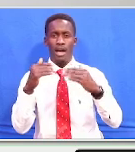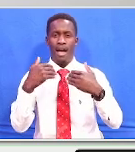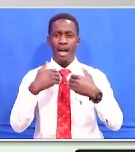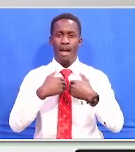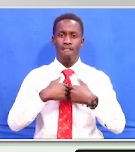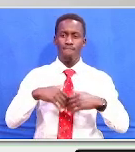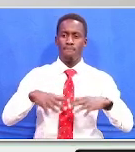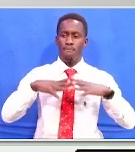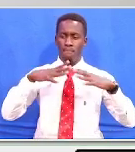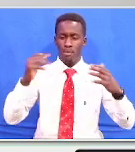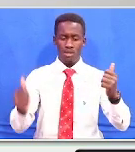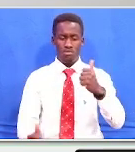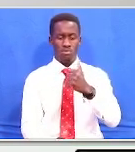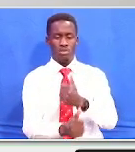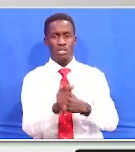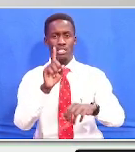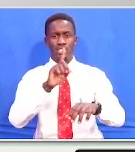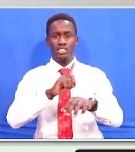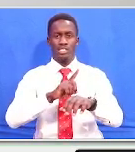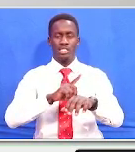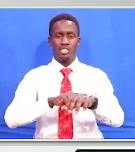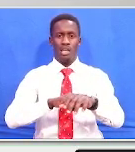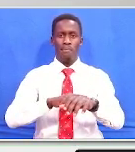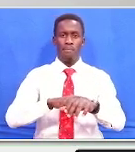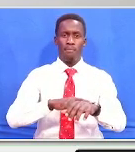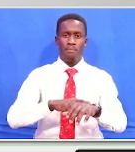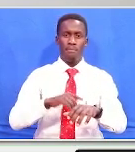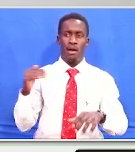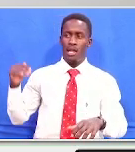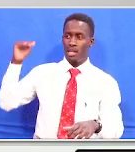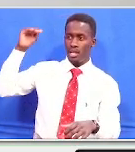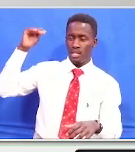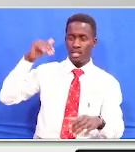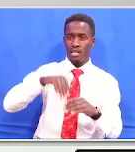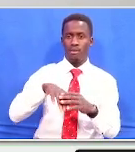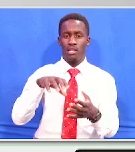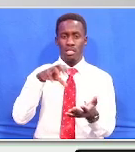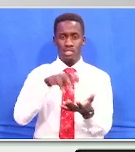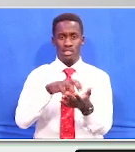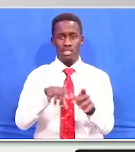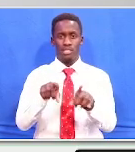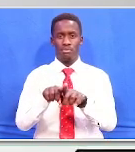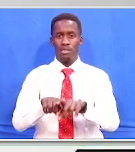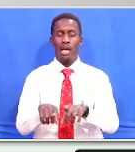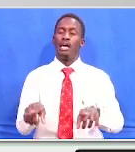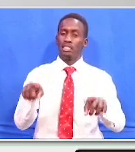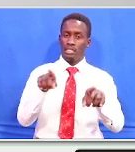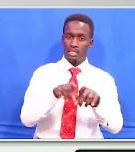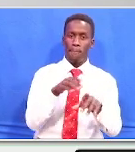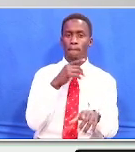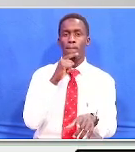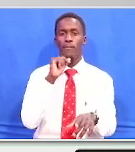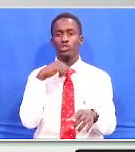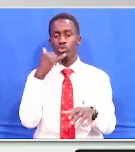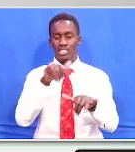greater risk as an adult in being in an abusive situation. And for boys who, again, are in a household where their parent is